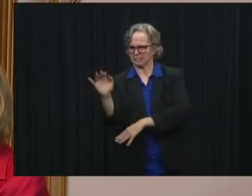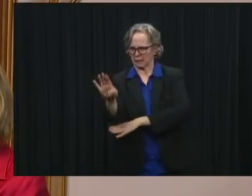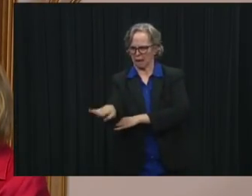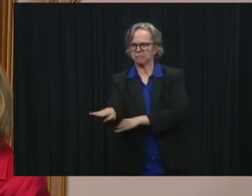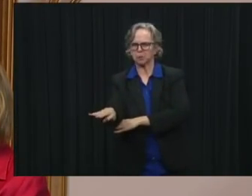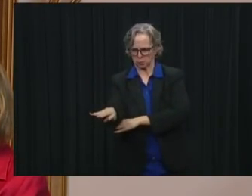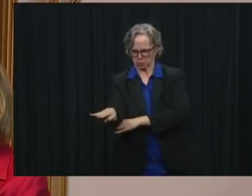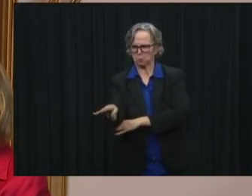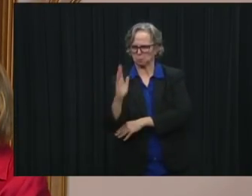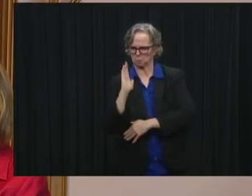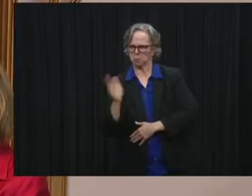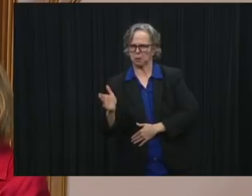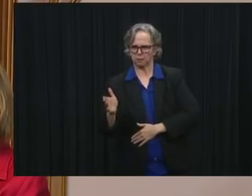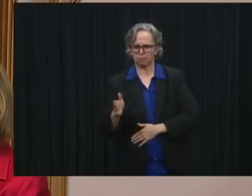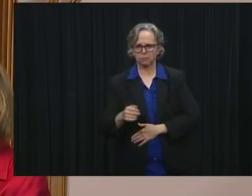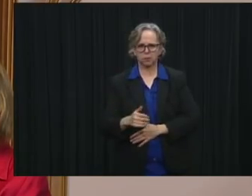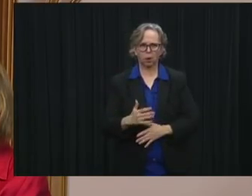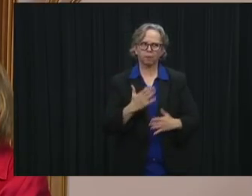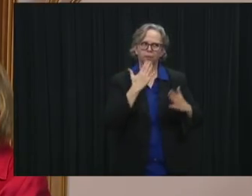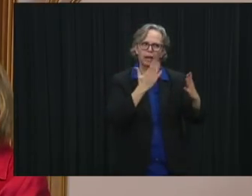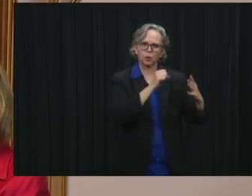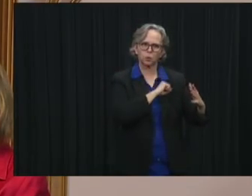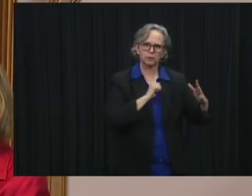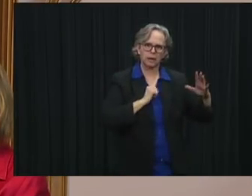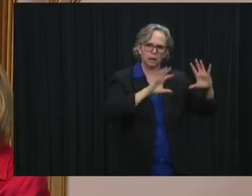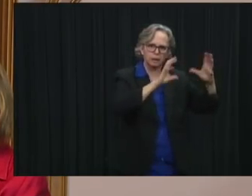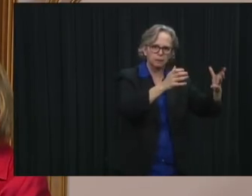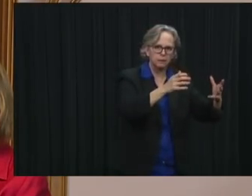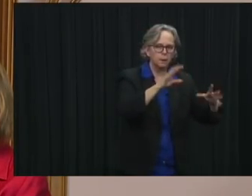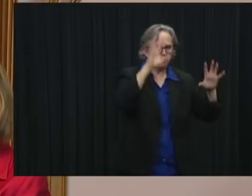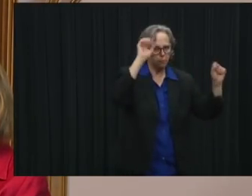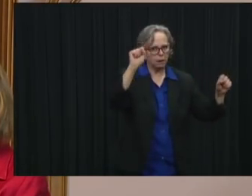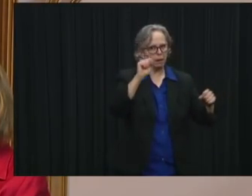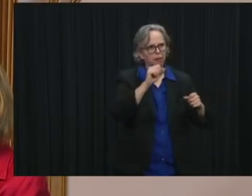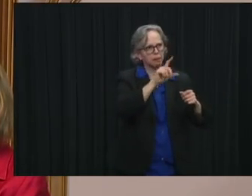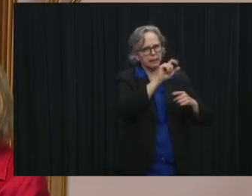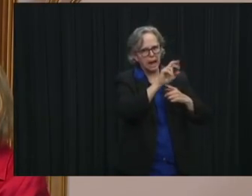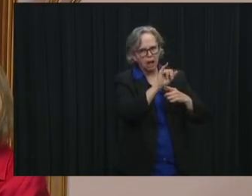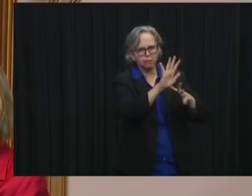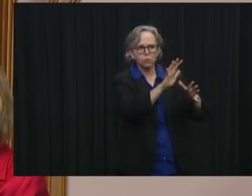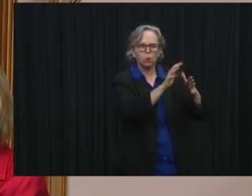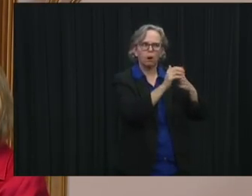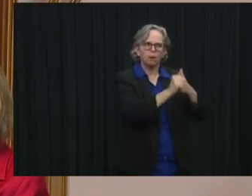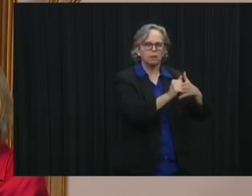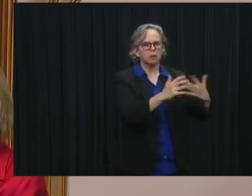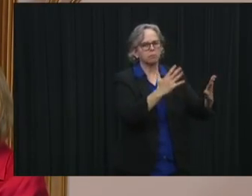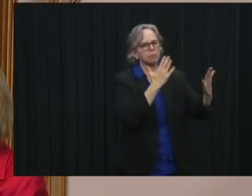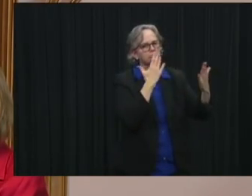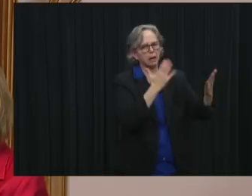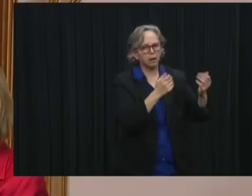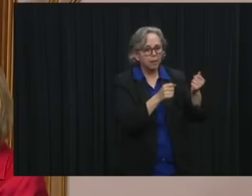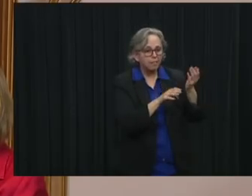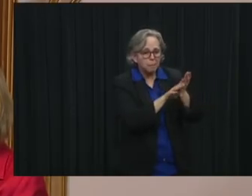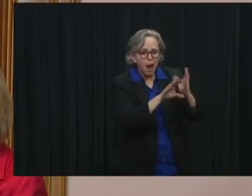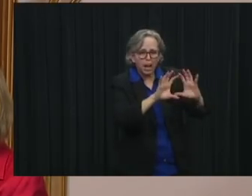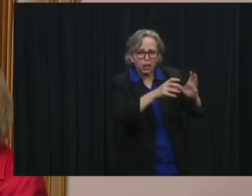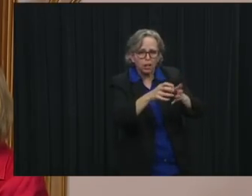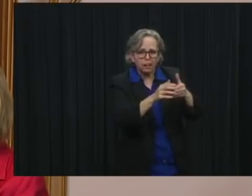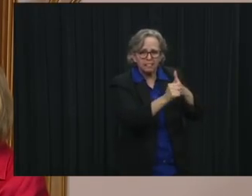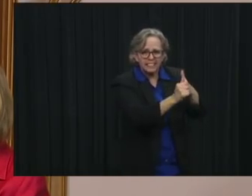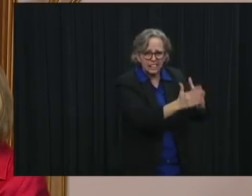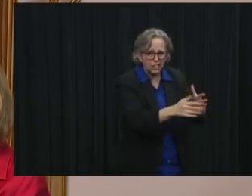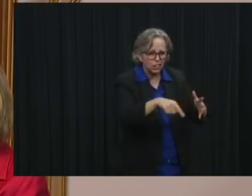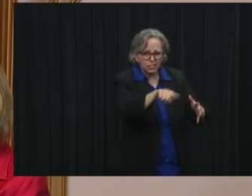Senate President Larry Obhoff. We appreciate his leadership. Senate Minority Leader Kenny Yuko as well. I